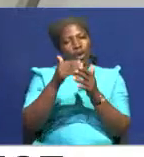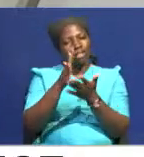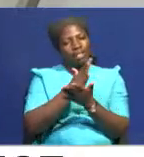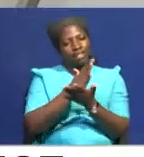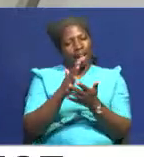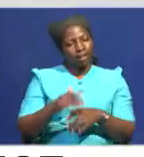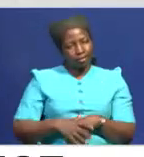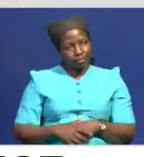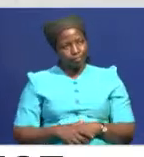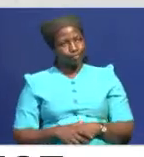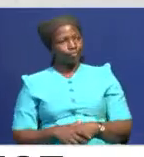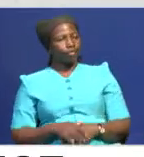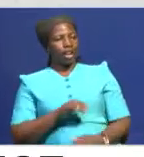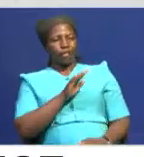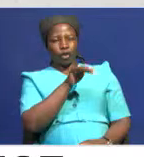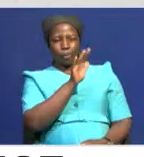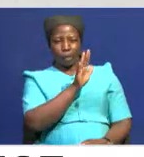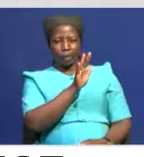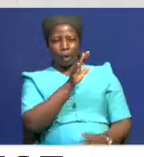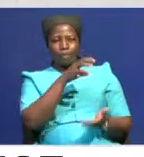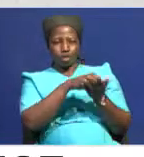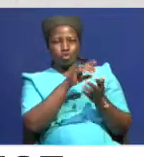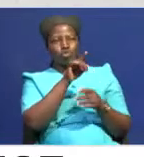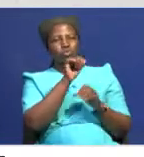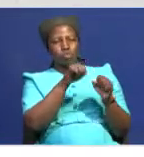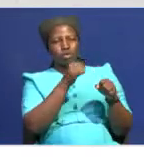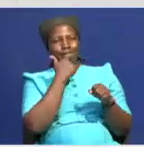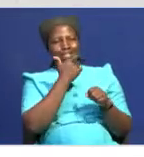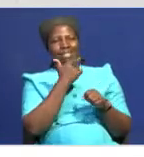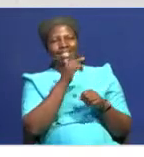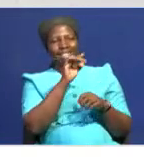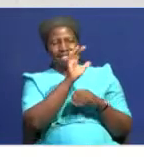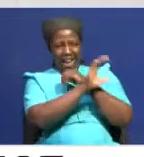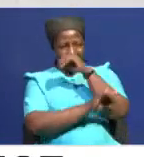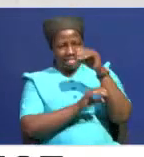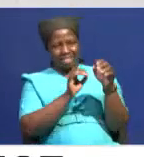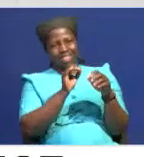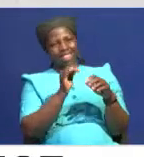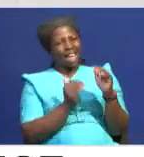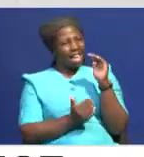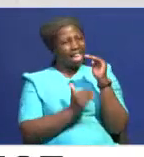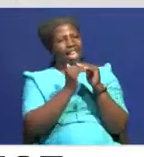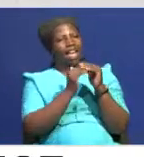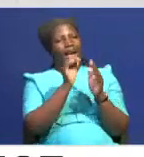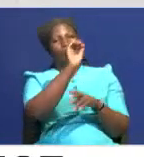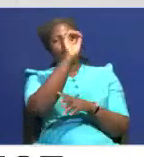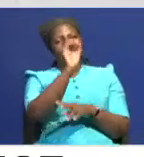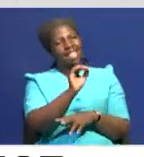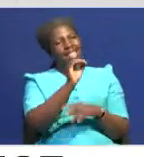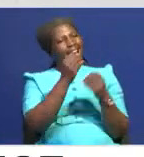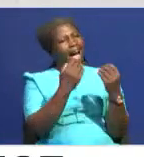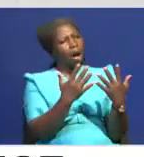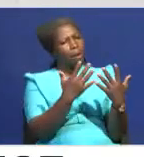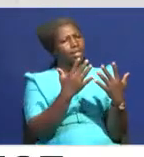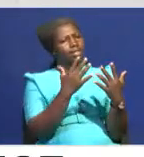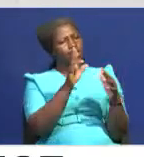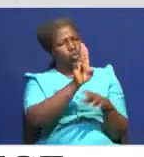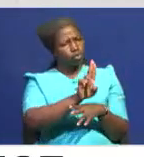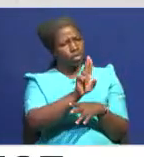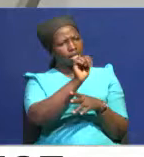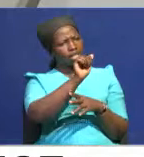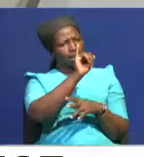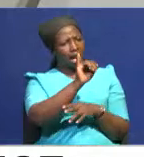formed. From where you sit, at what percentage will you say the country is when it comes to use of AI? For using AI,